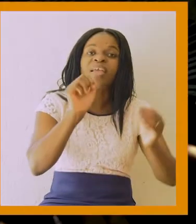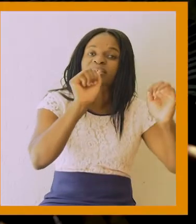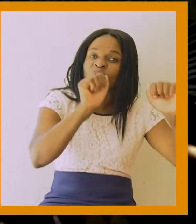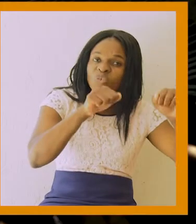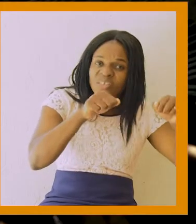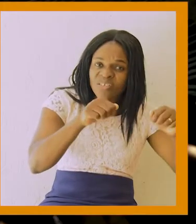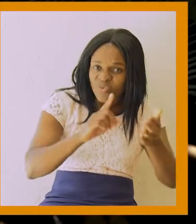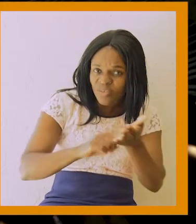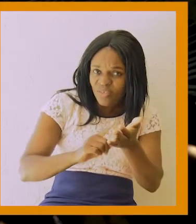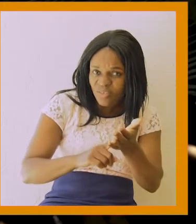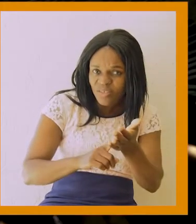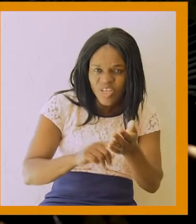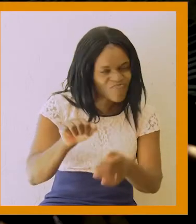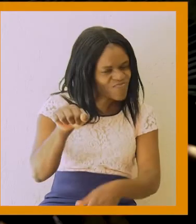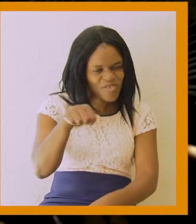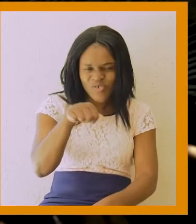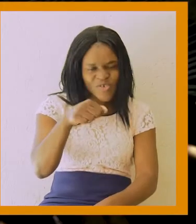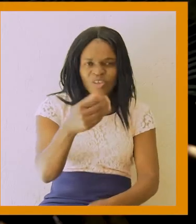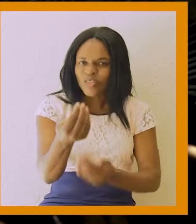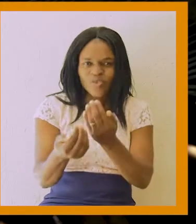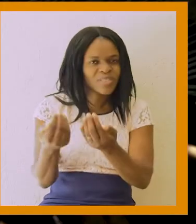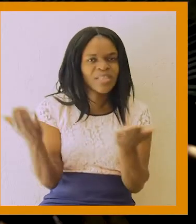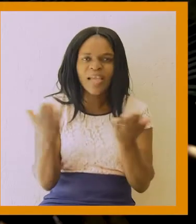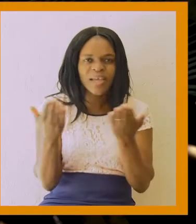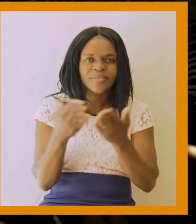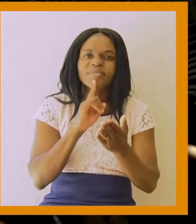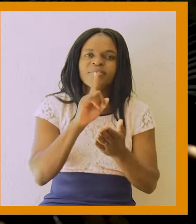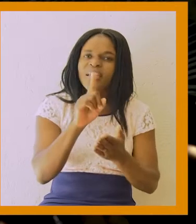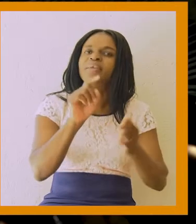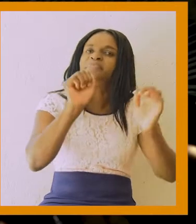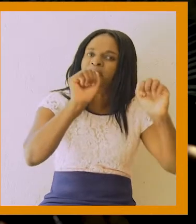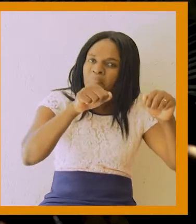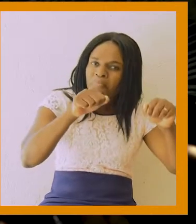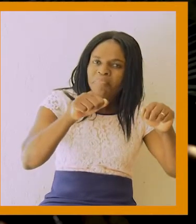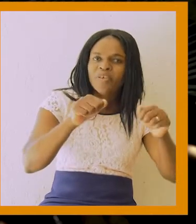No. Mm-hmm. Children cannot consent to sex. Mm-hmm.